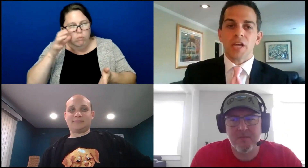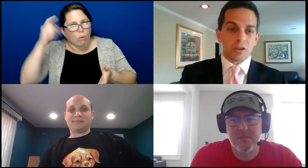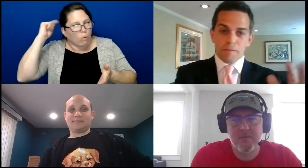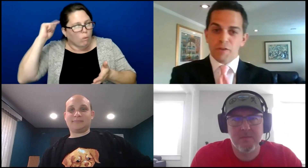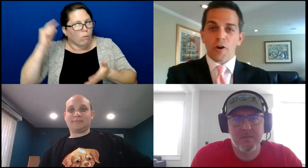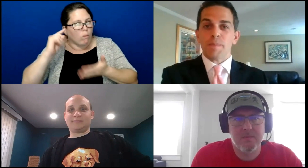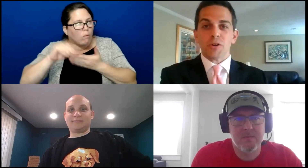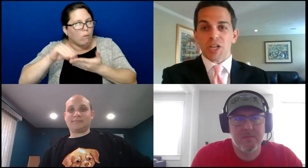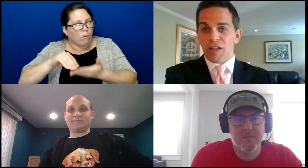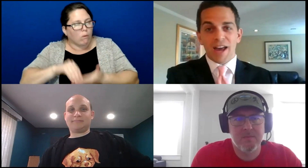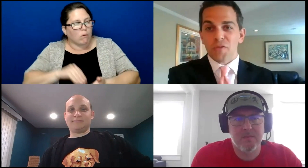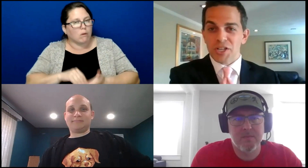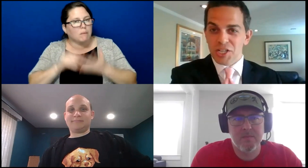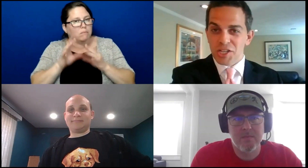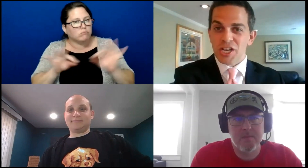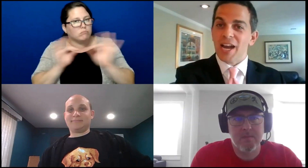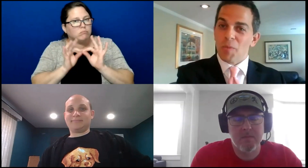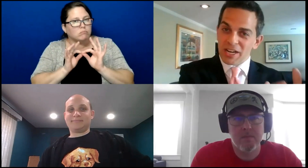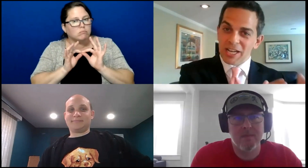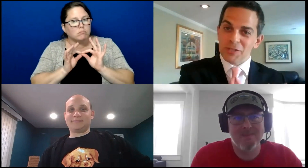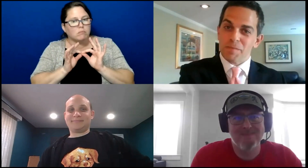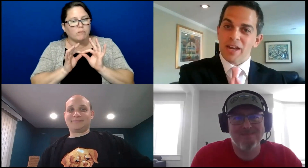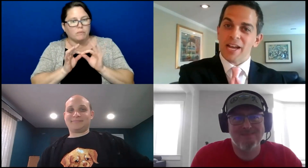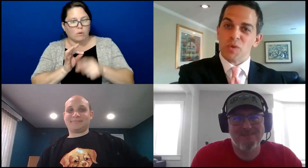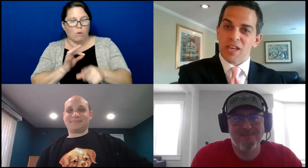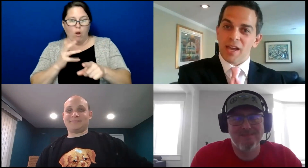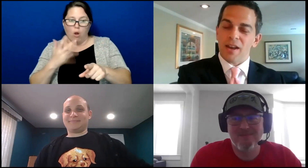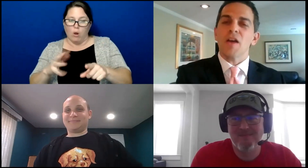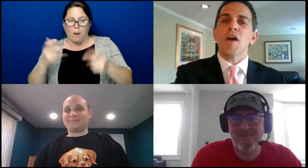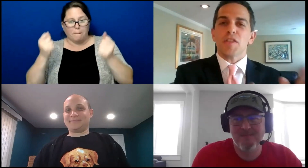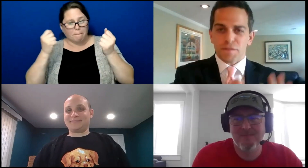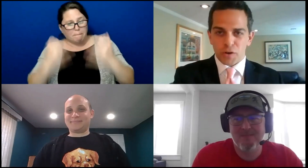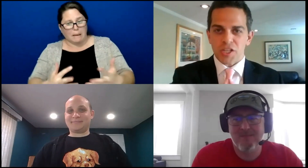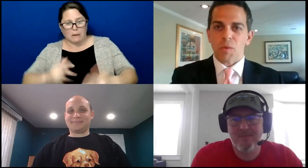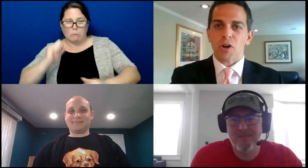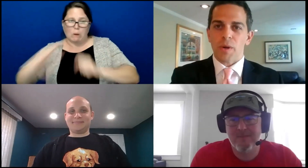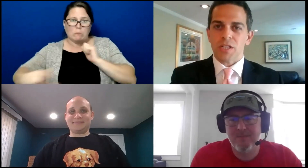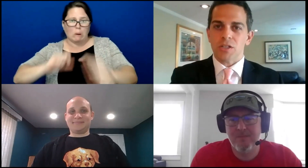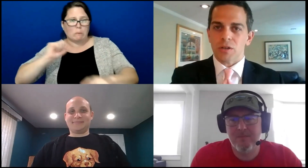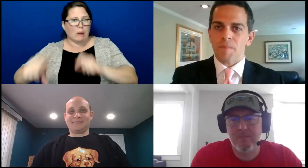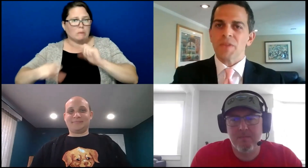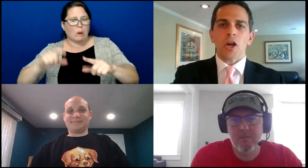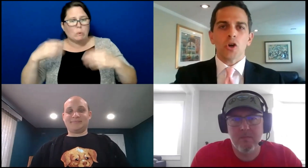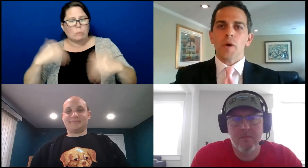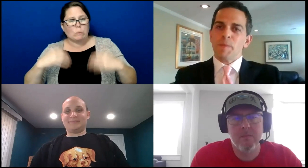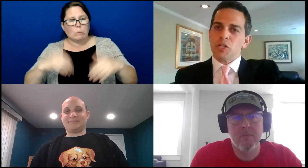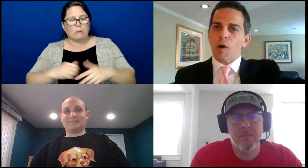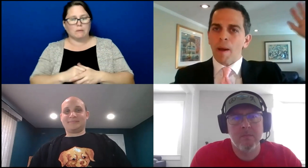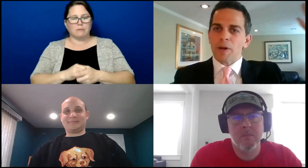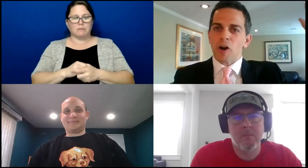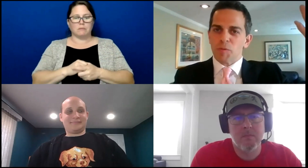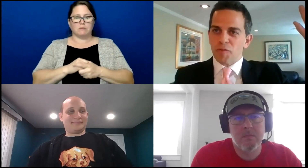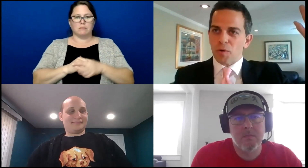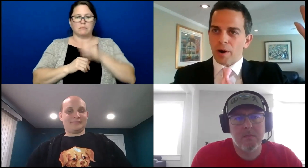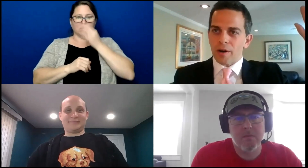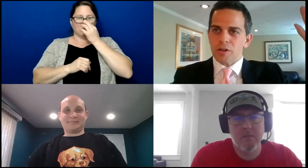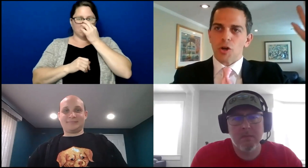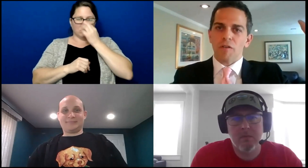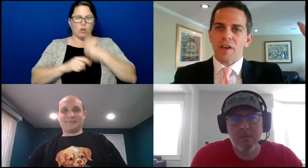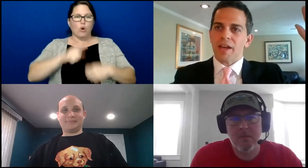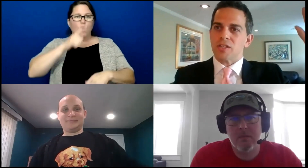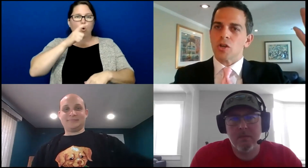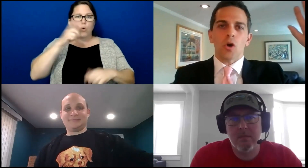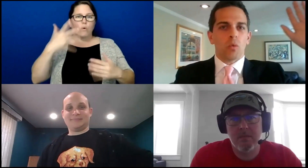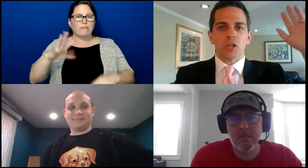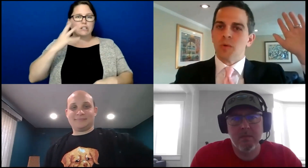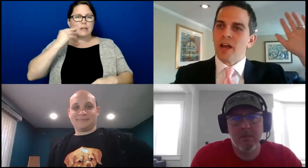the first thing, you've already posted a lot of questions in the chat. We're going to get to as many as we can. The first thing we're going to do, who has been to our webinars before?